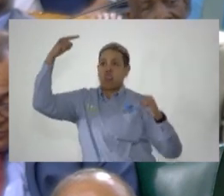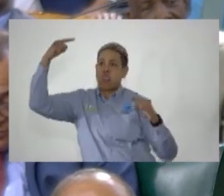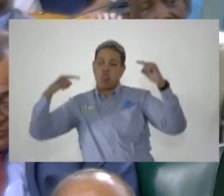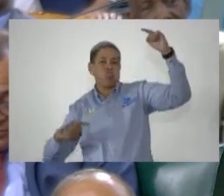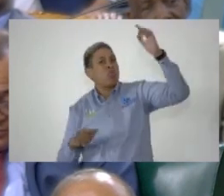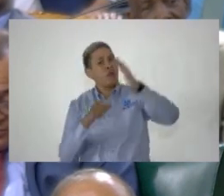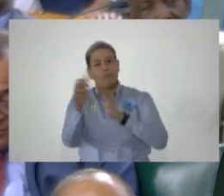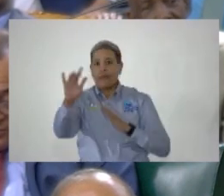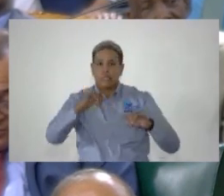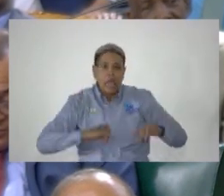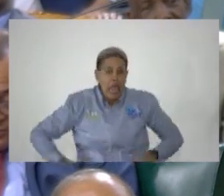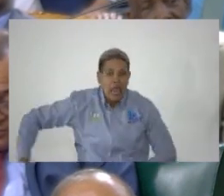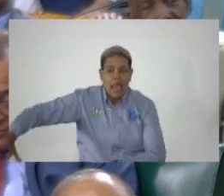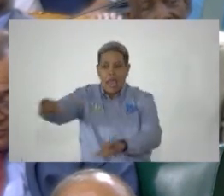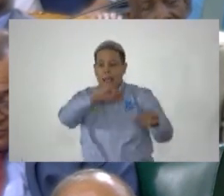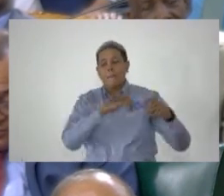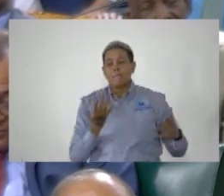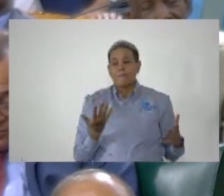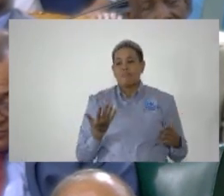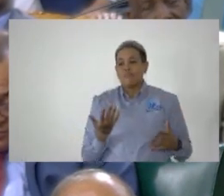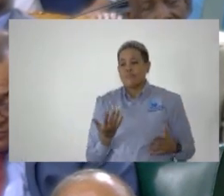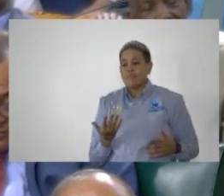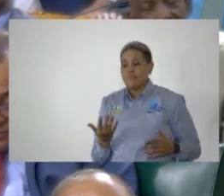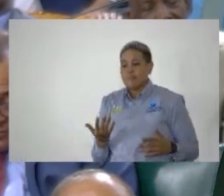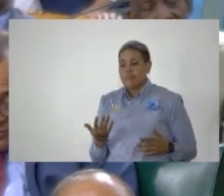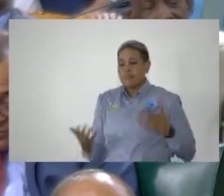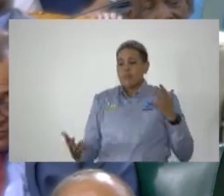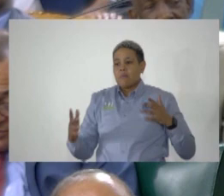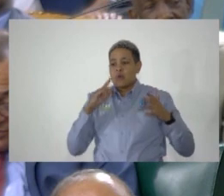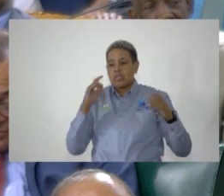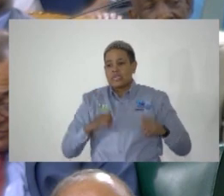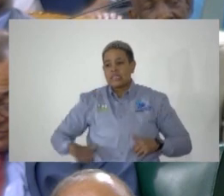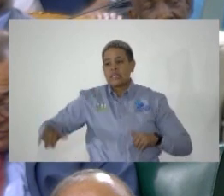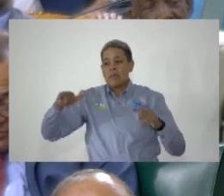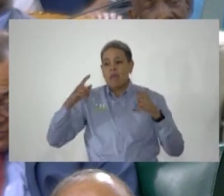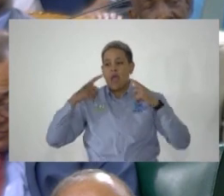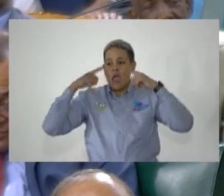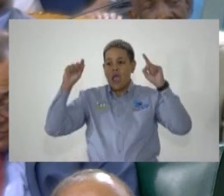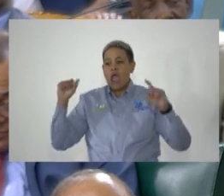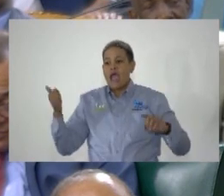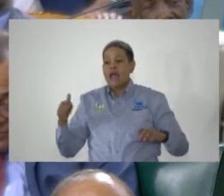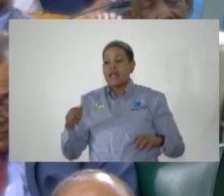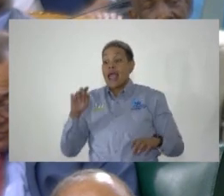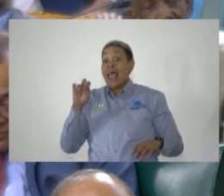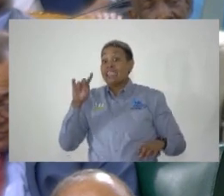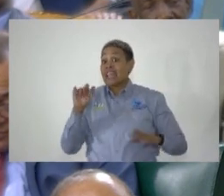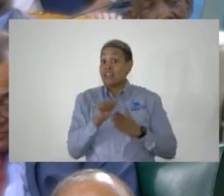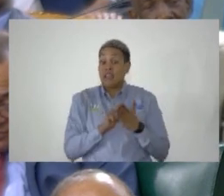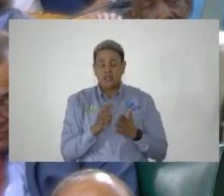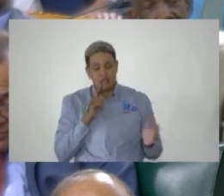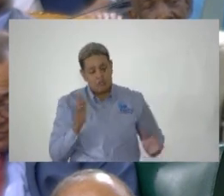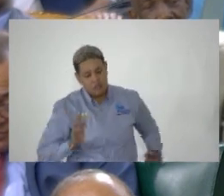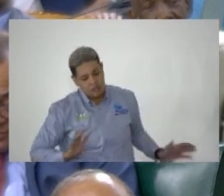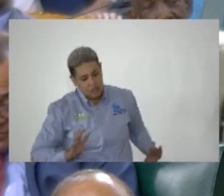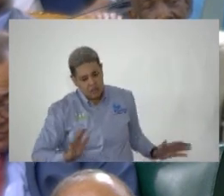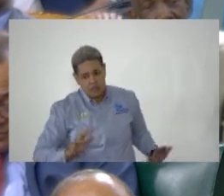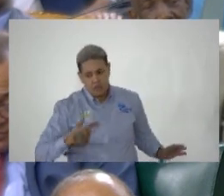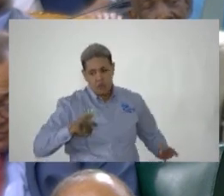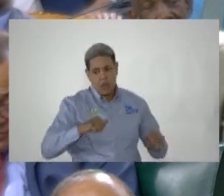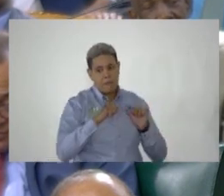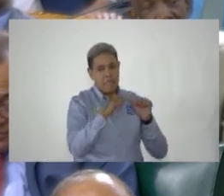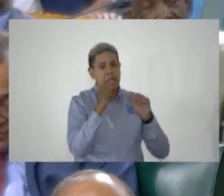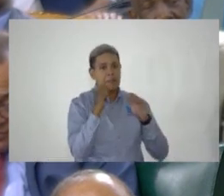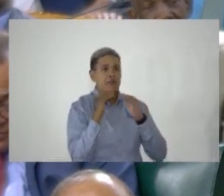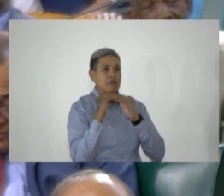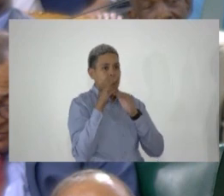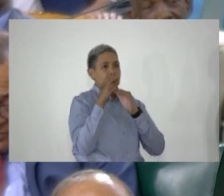And Speaker, maybe uniformity is going to be achieved at another time, because the executive agencies were adamant that they wanted to maintain a premium. So this